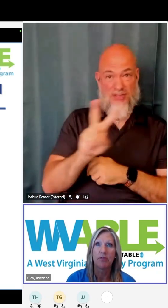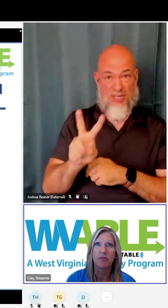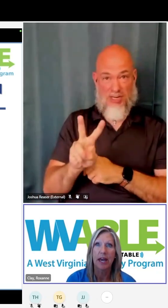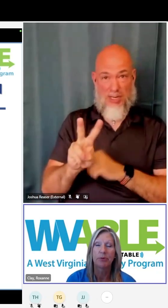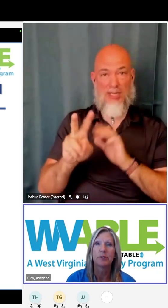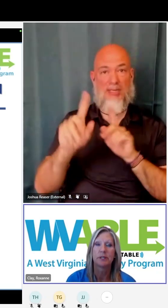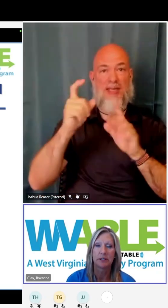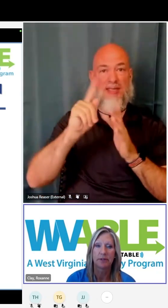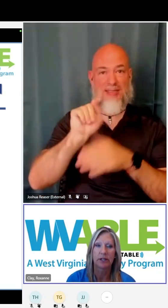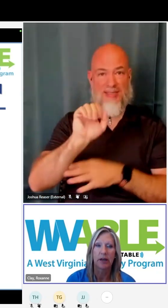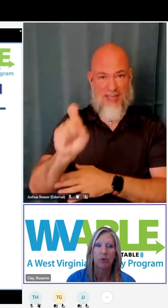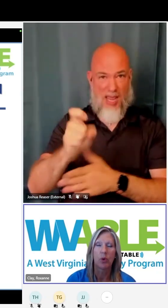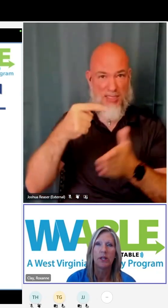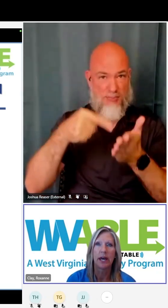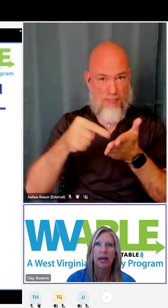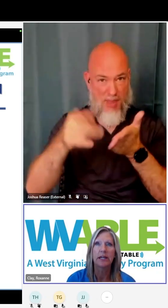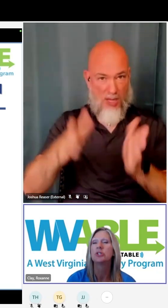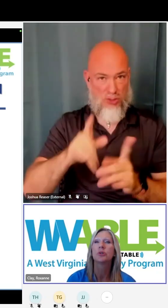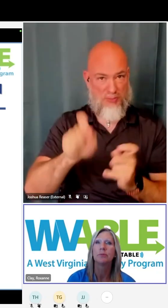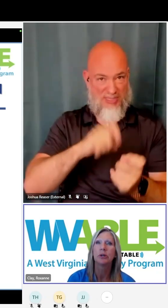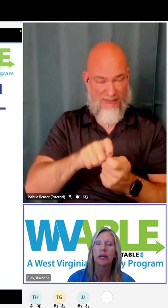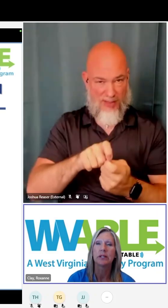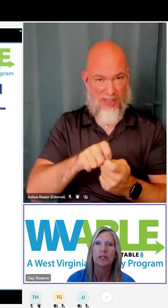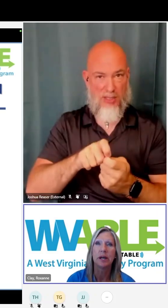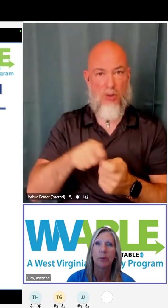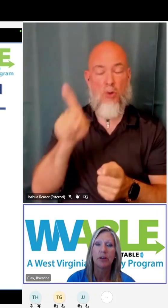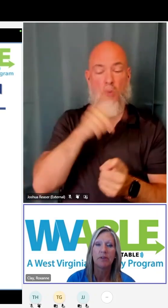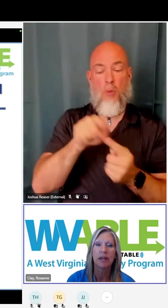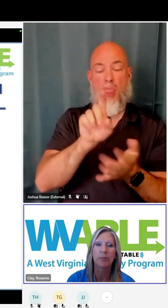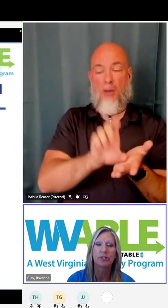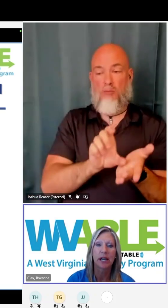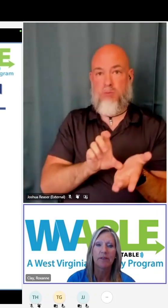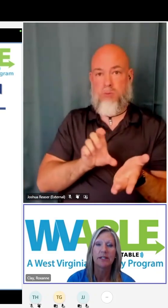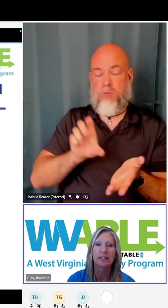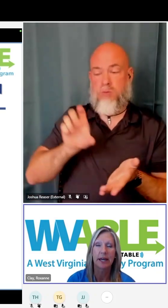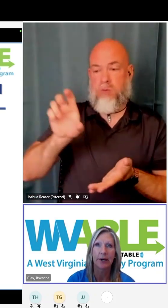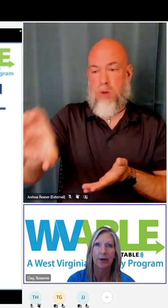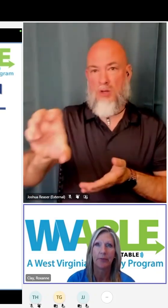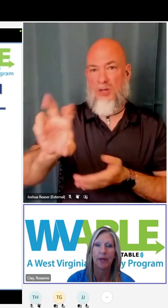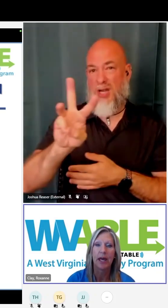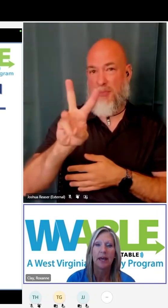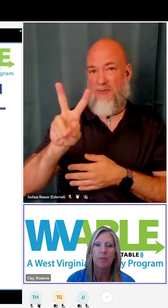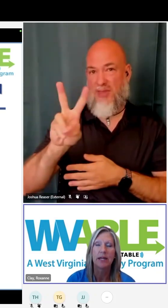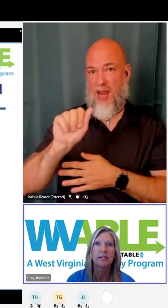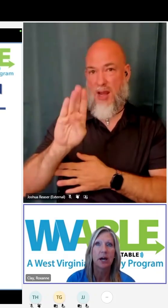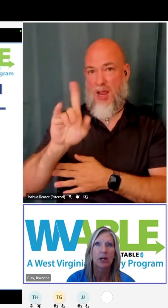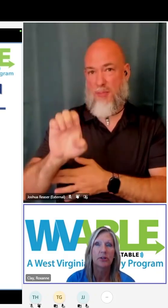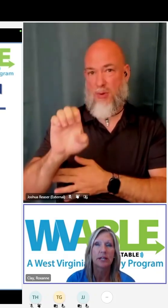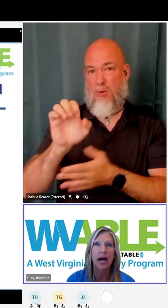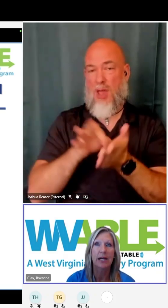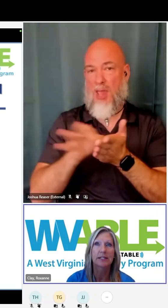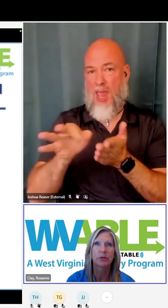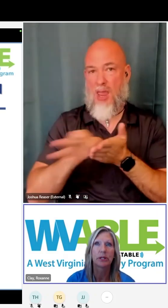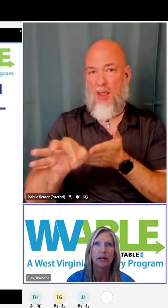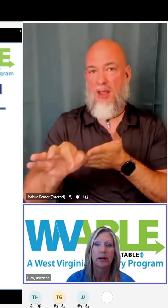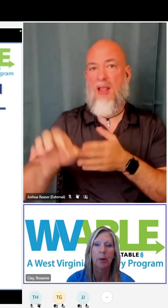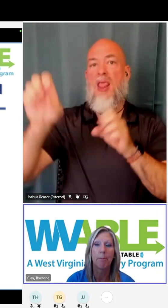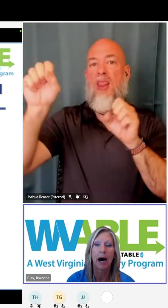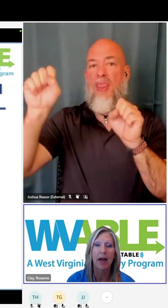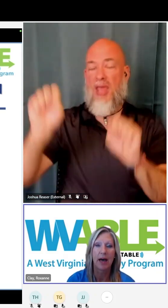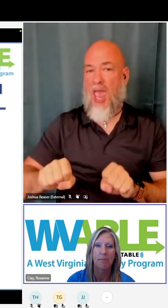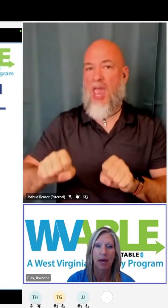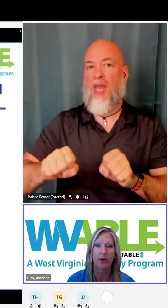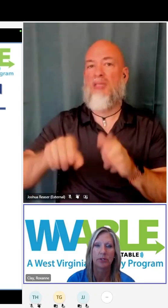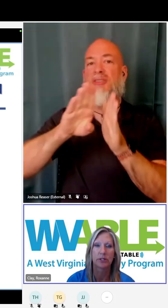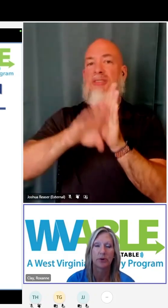and WVABLE specifically. When they contribute into a WVABLE savings account, they may deduct their taxable